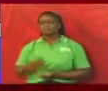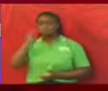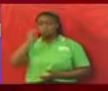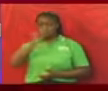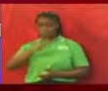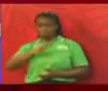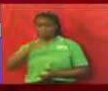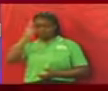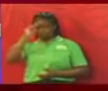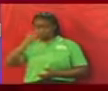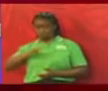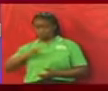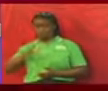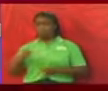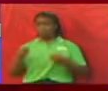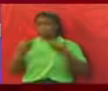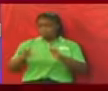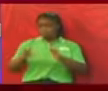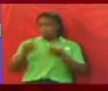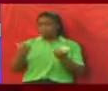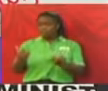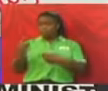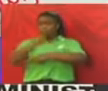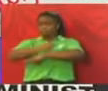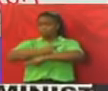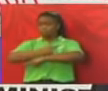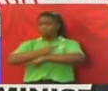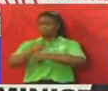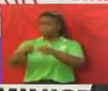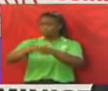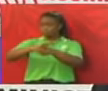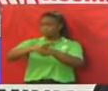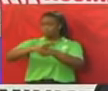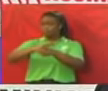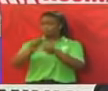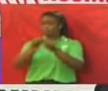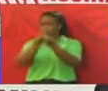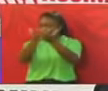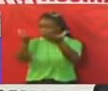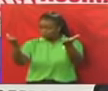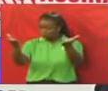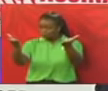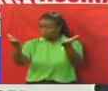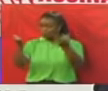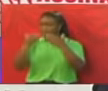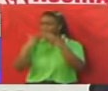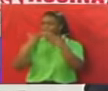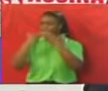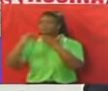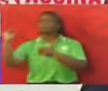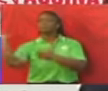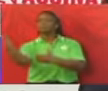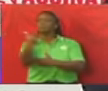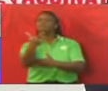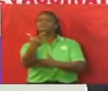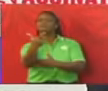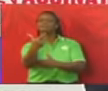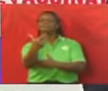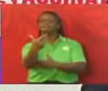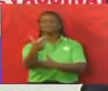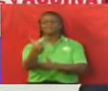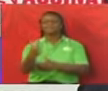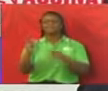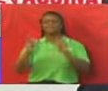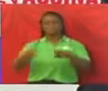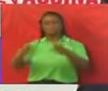today's media conference. A special thanks to all our panelists, our media representatives, and you, our viewing and listening public,